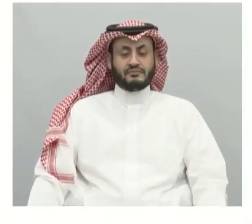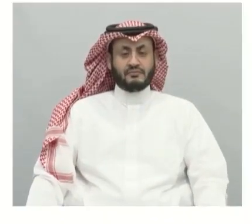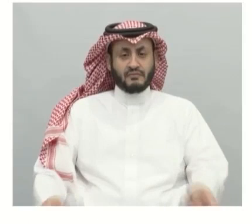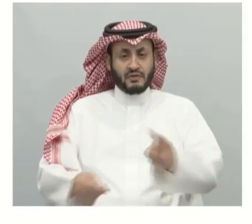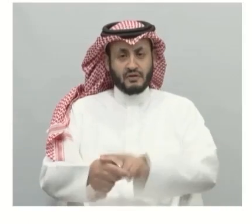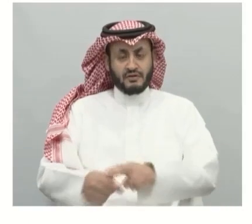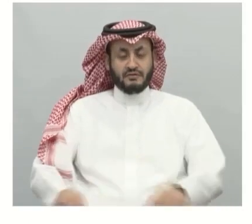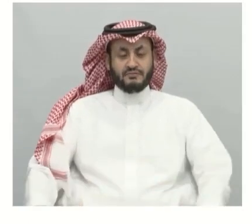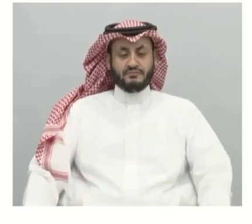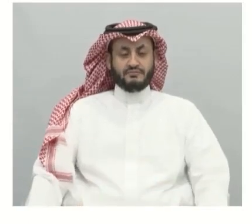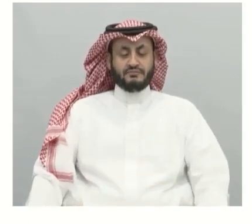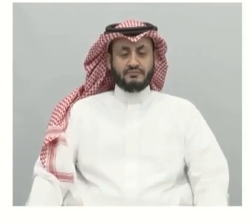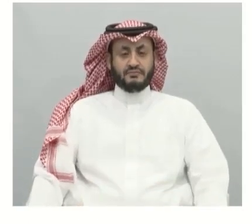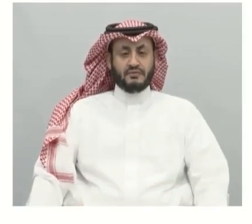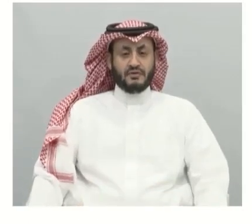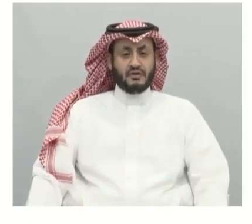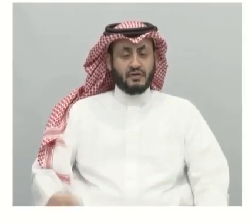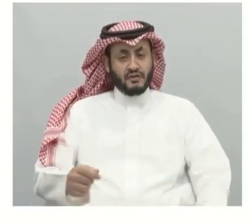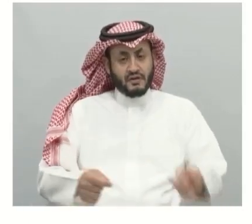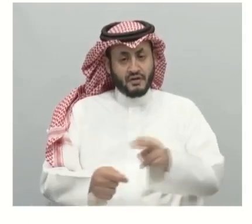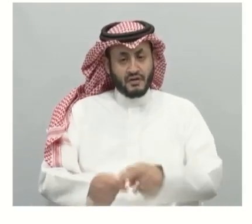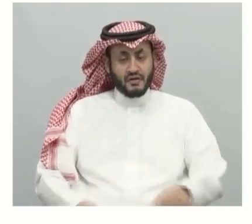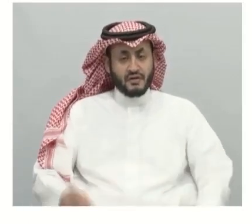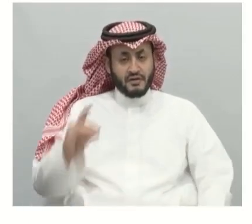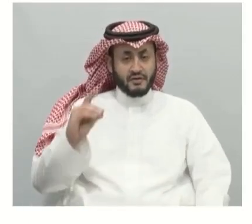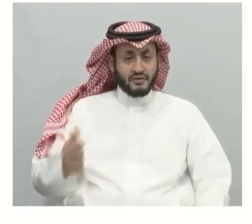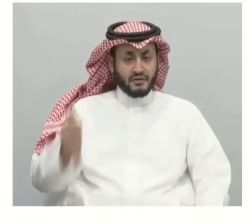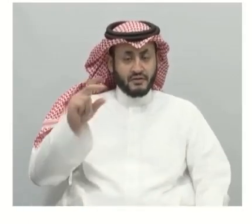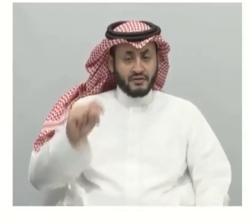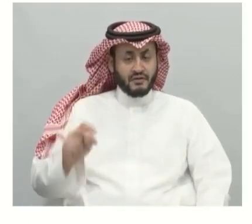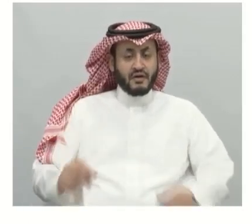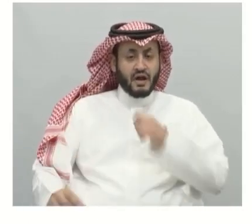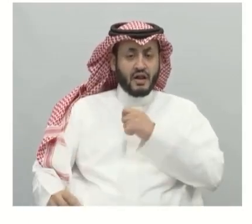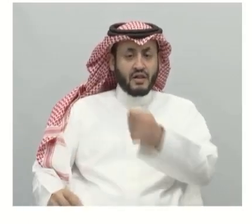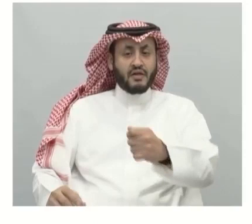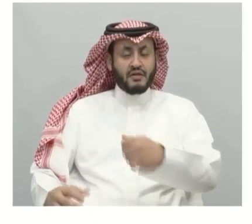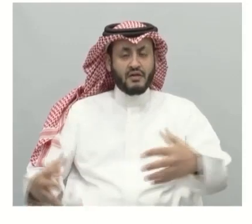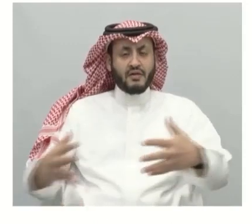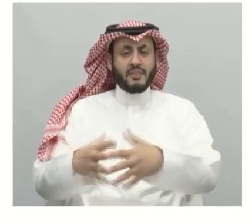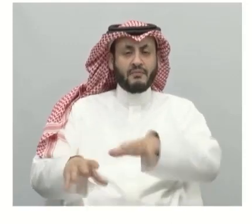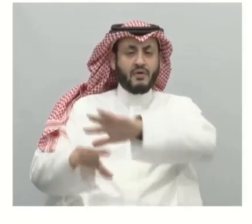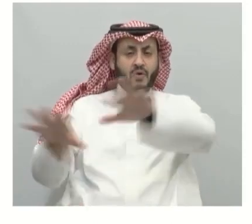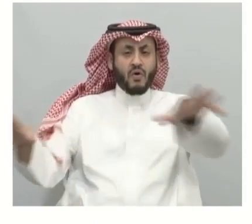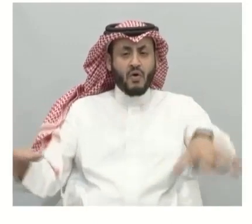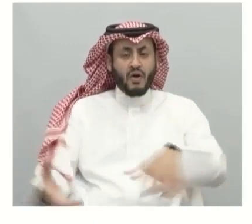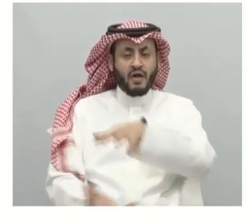time. This is Dan Ramirez in Times Square, with people from all around the world.